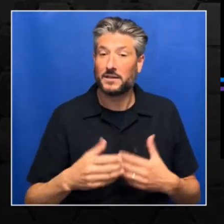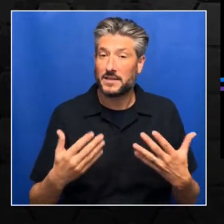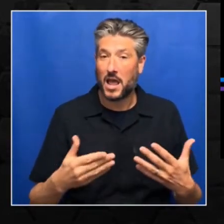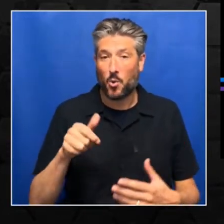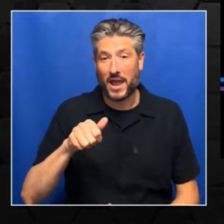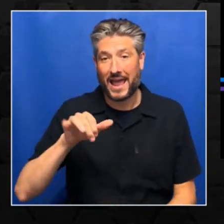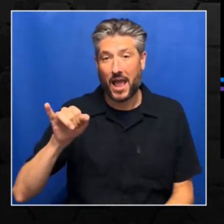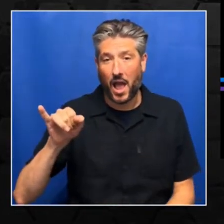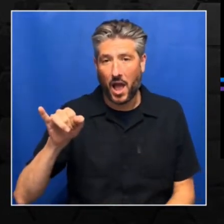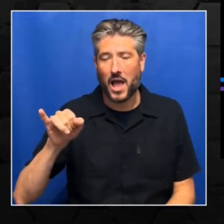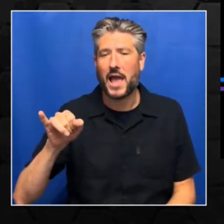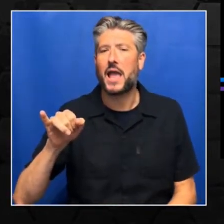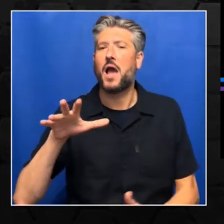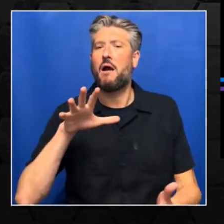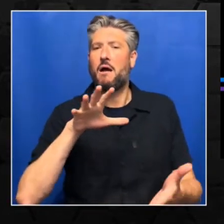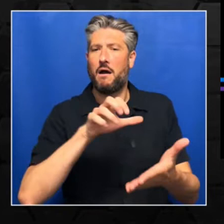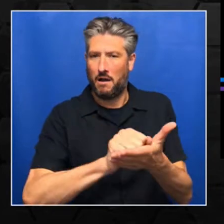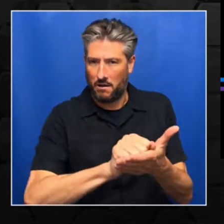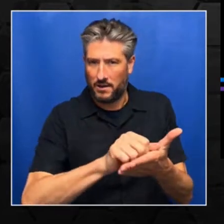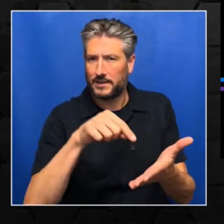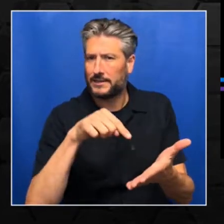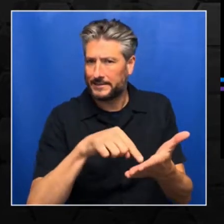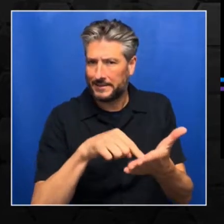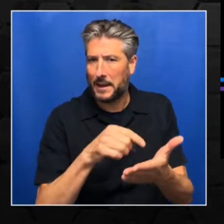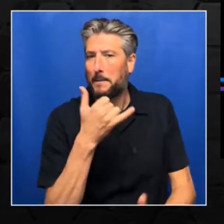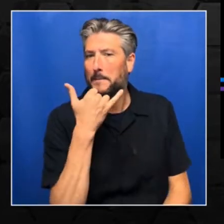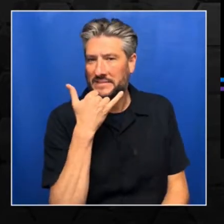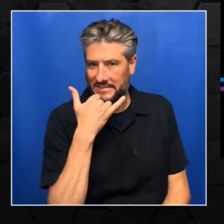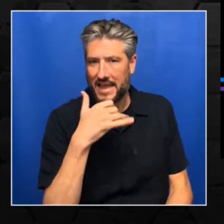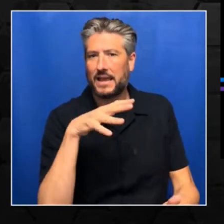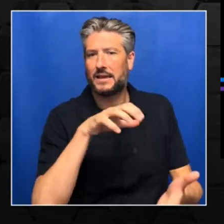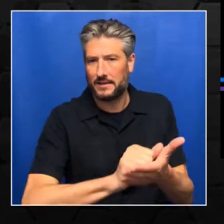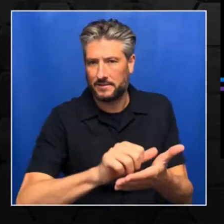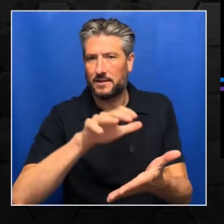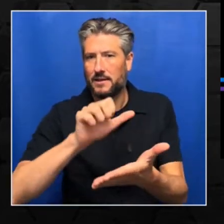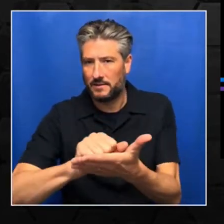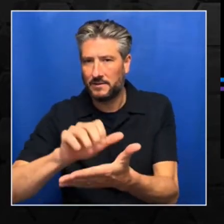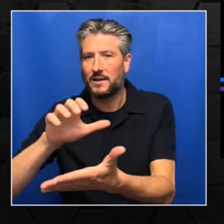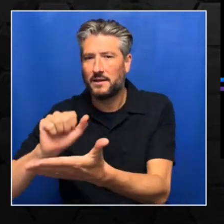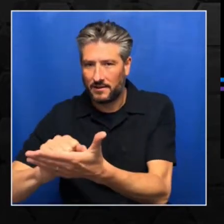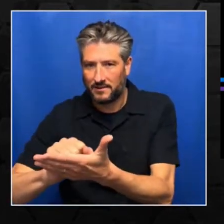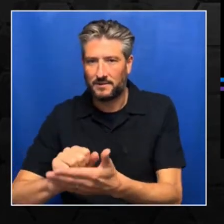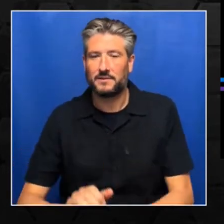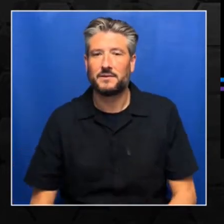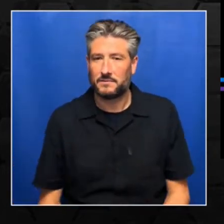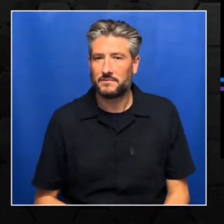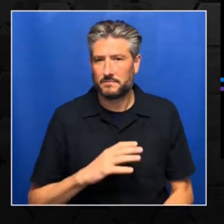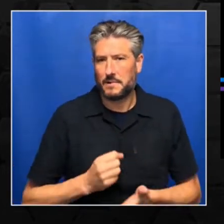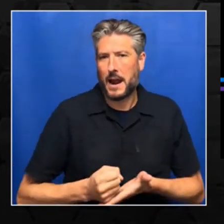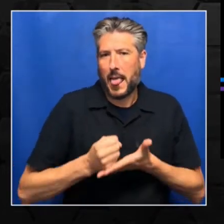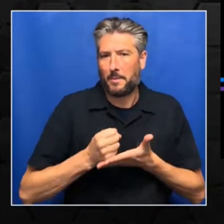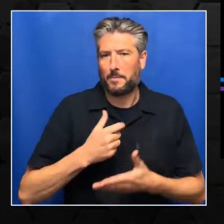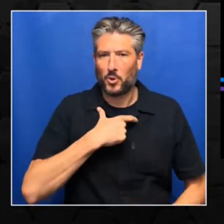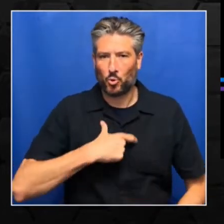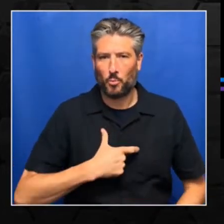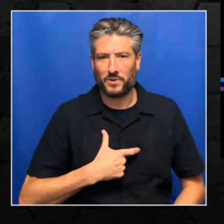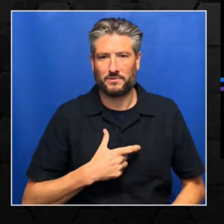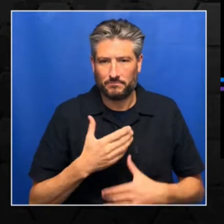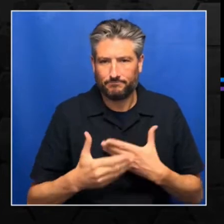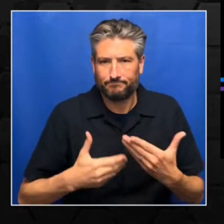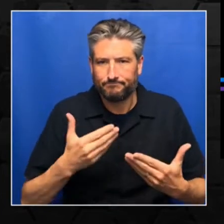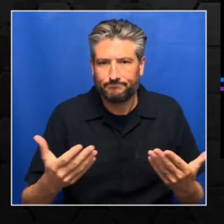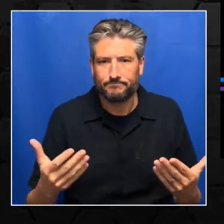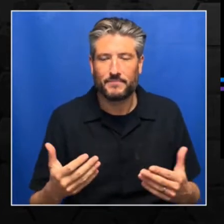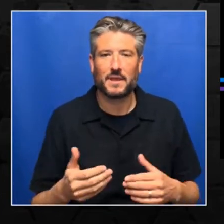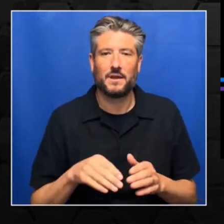machine learning, it helps detect those mistakes so that when careless, it covers that for us. It can recommend products, recommend